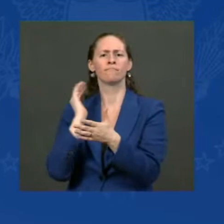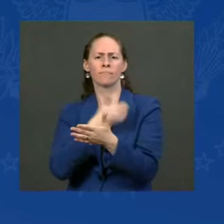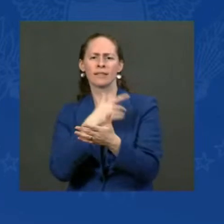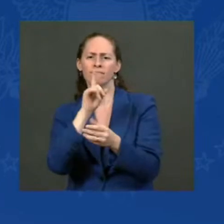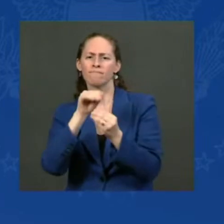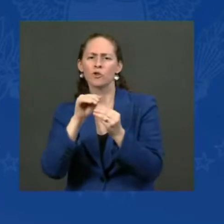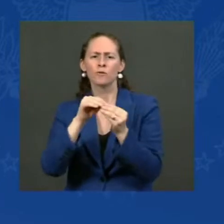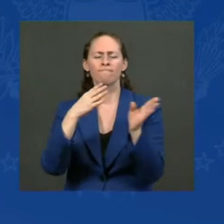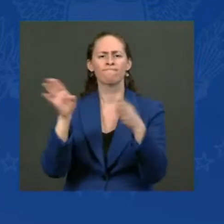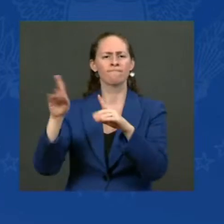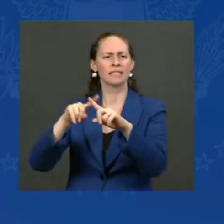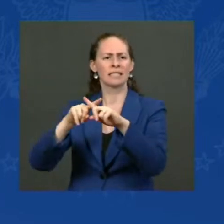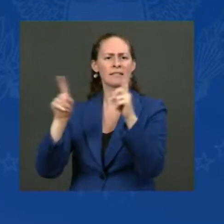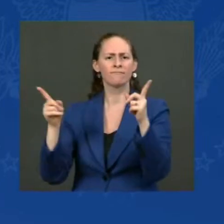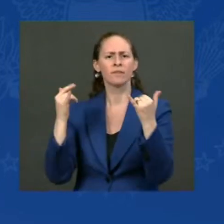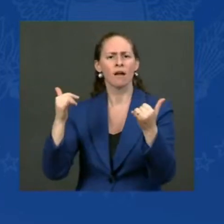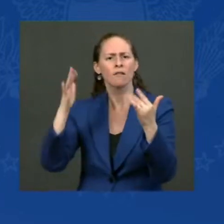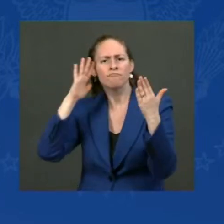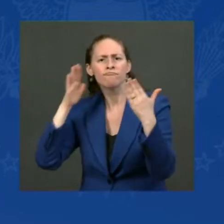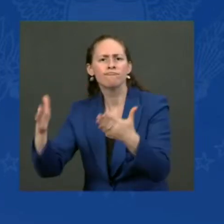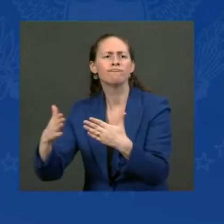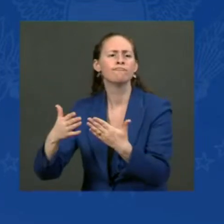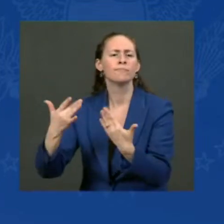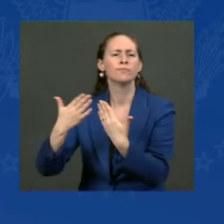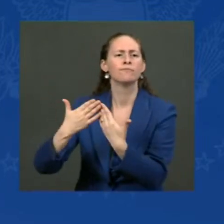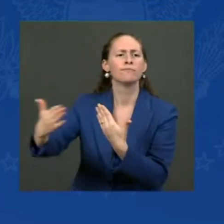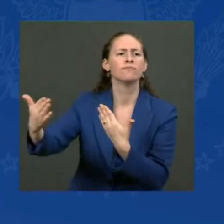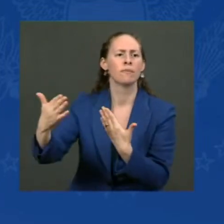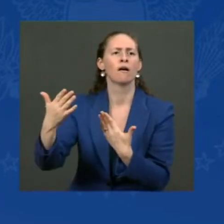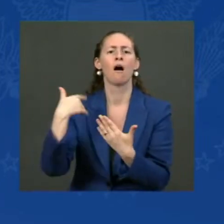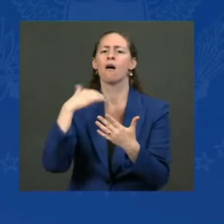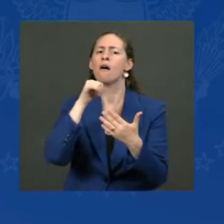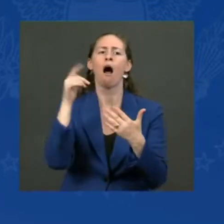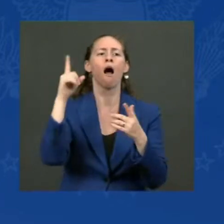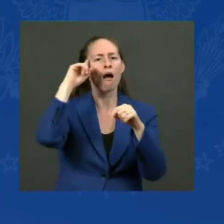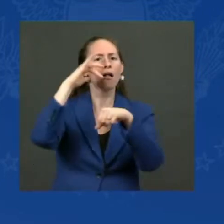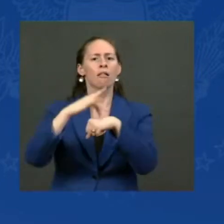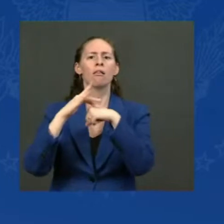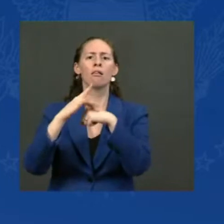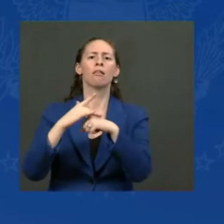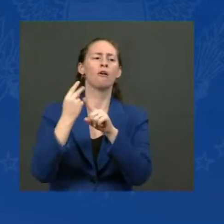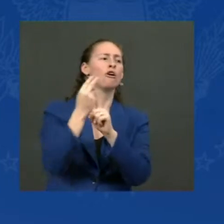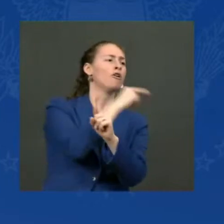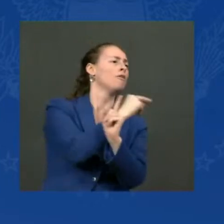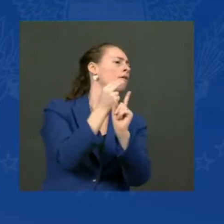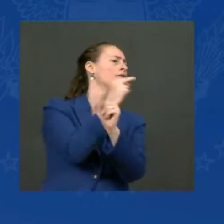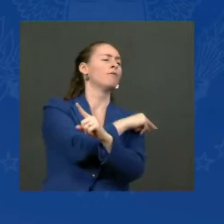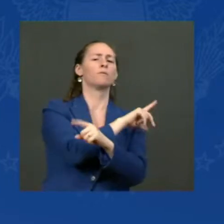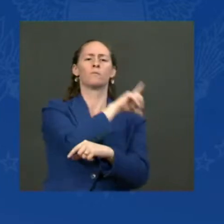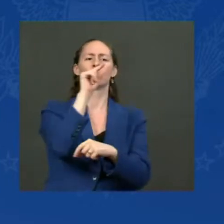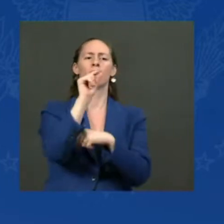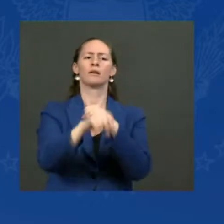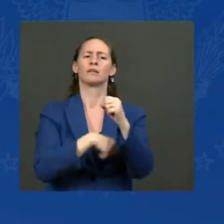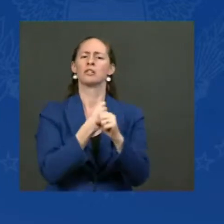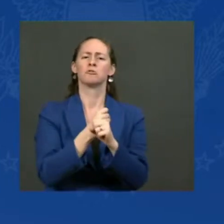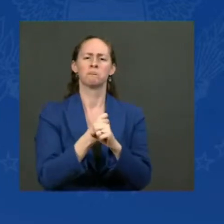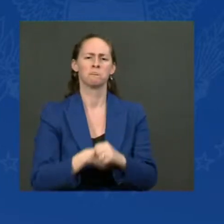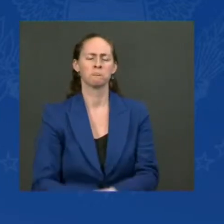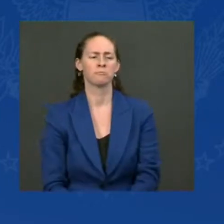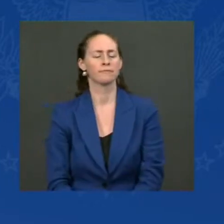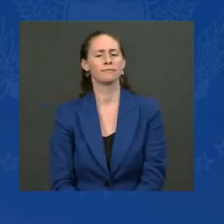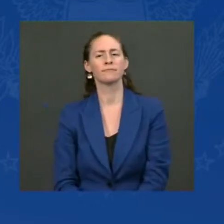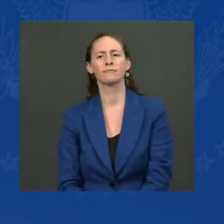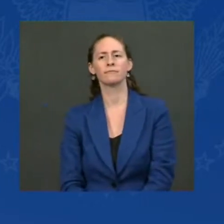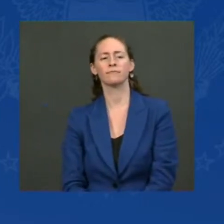and squarely focused on what's ahead of us, not what was behind. I know this. As